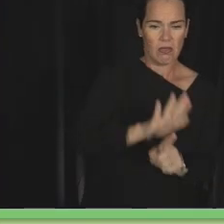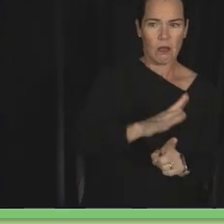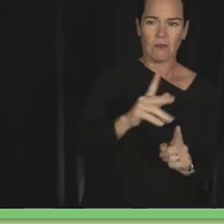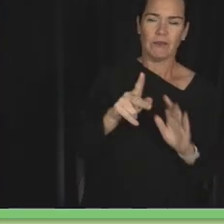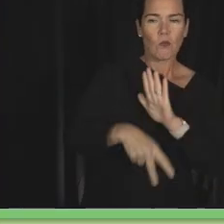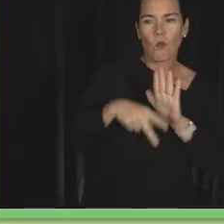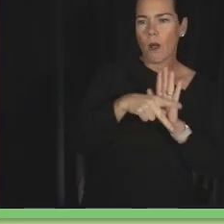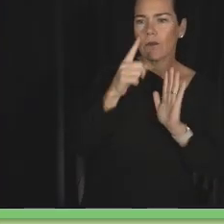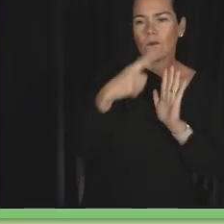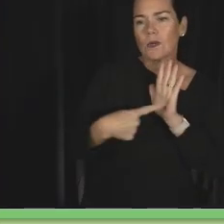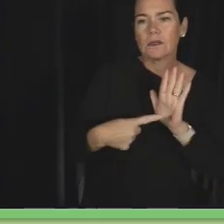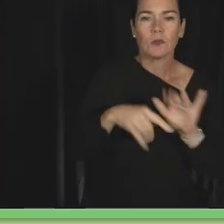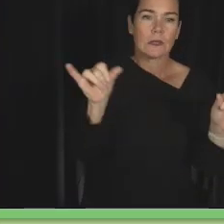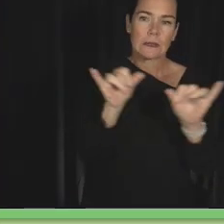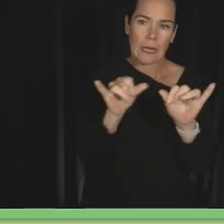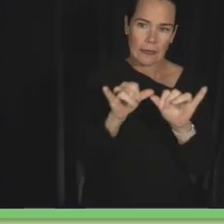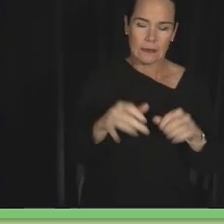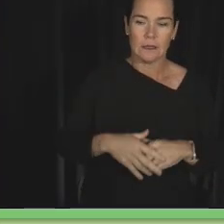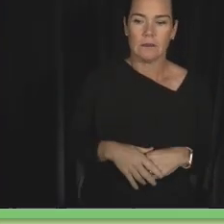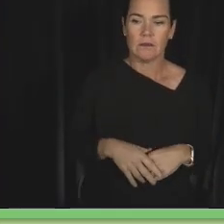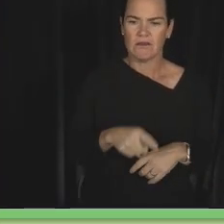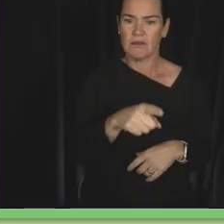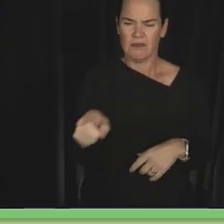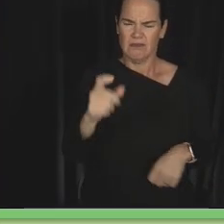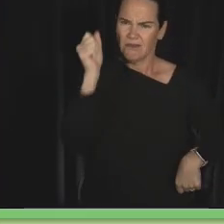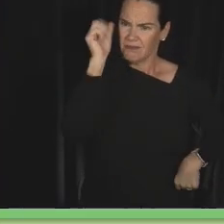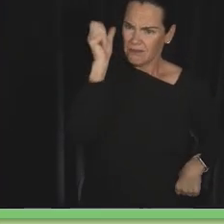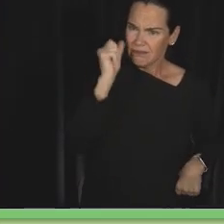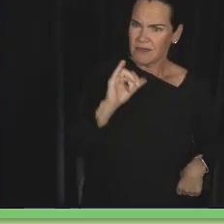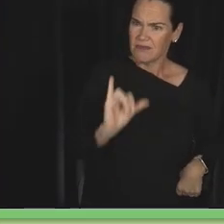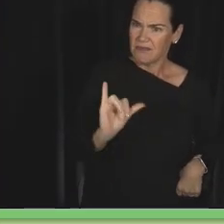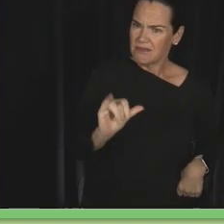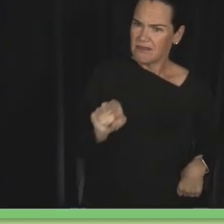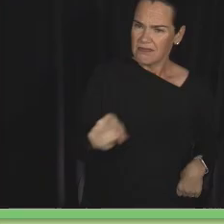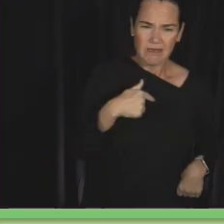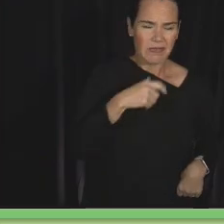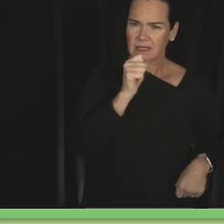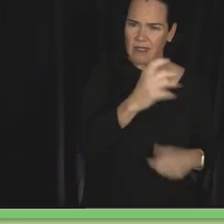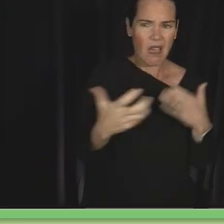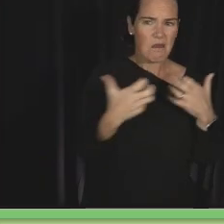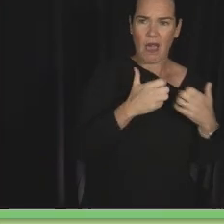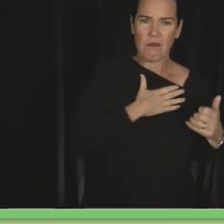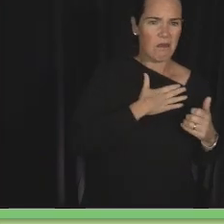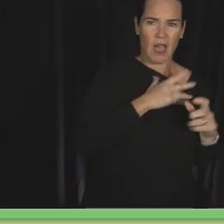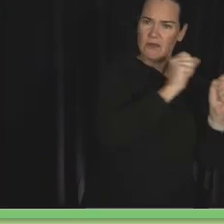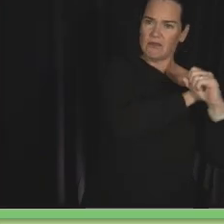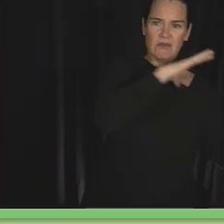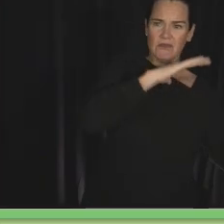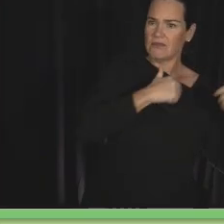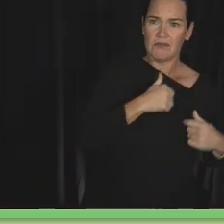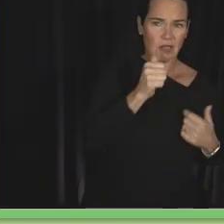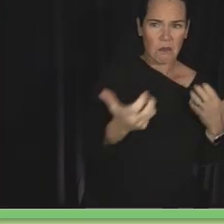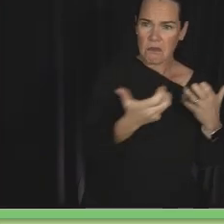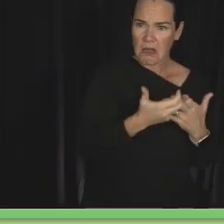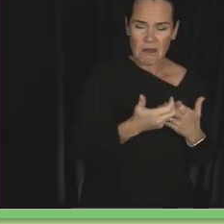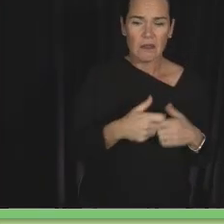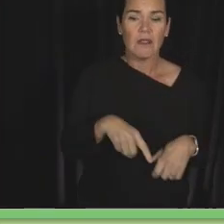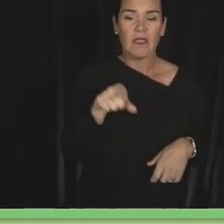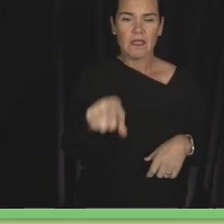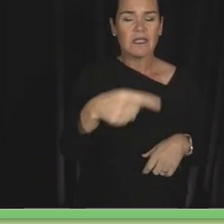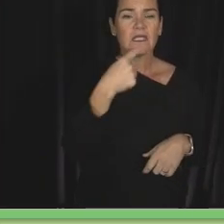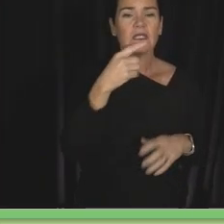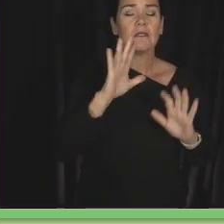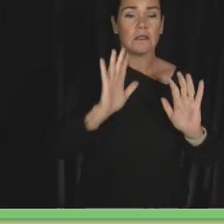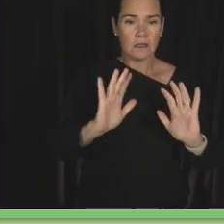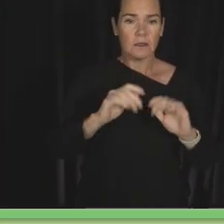and including size. And this is a super surprising result that really didn't match my expectations going in. In essence, this is saying that the